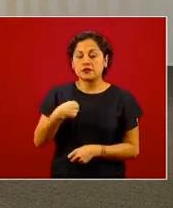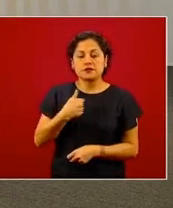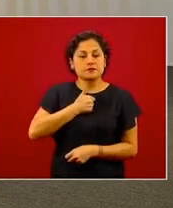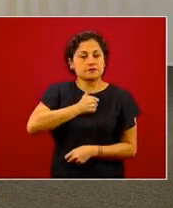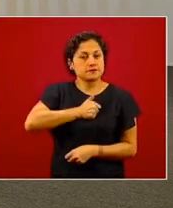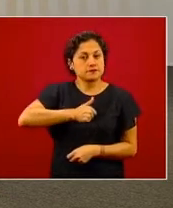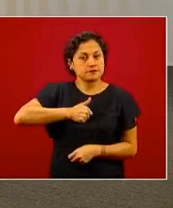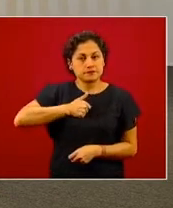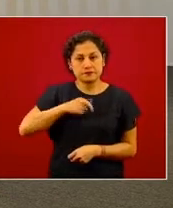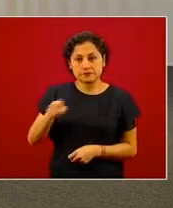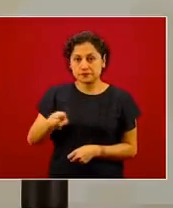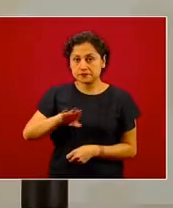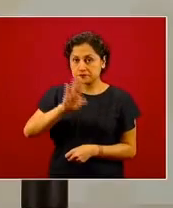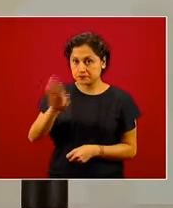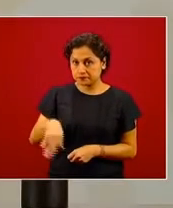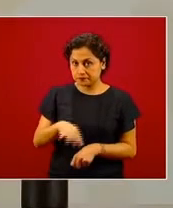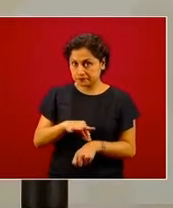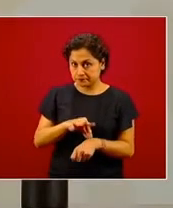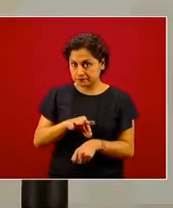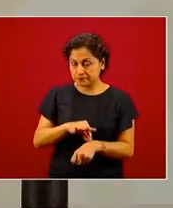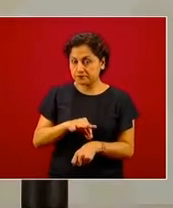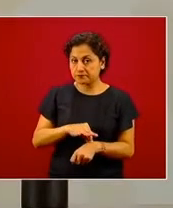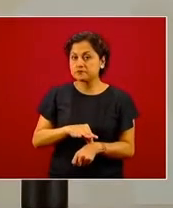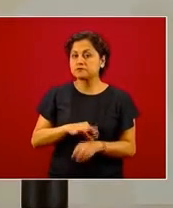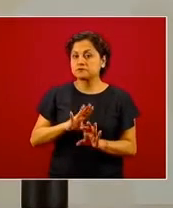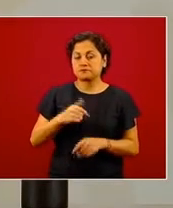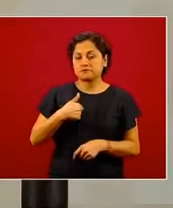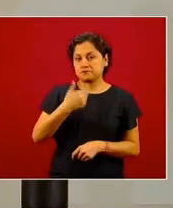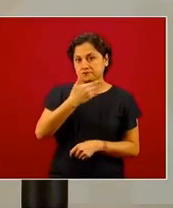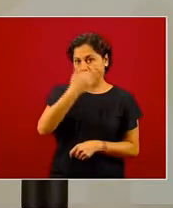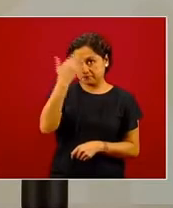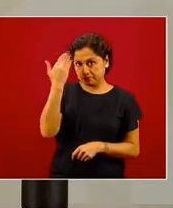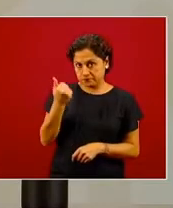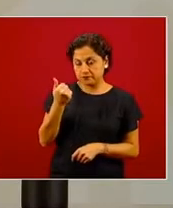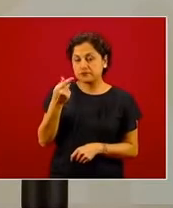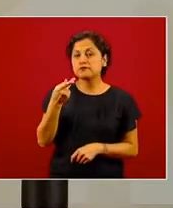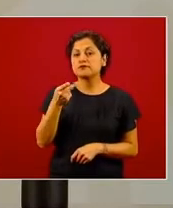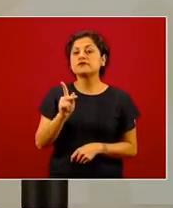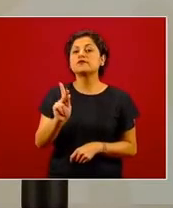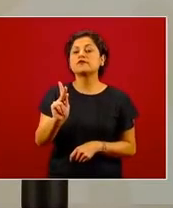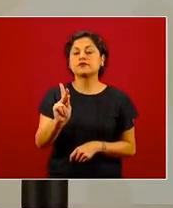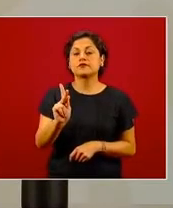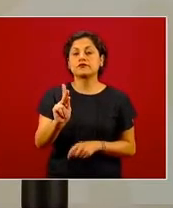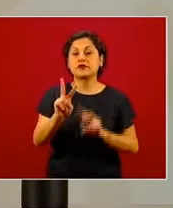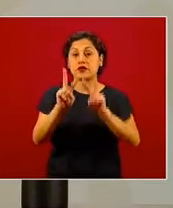I didn't know about this specific case of this doctor who passed away, and I'm really sorry to hear that.